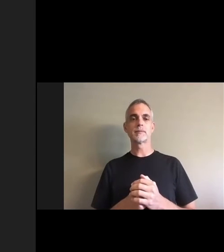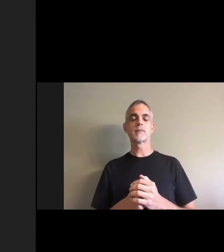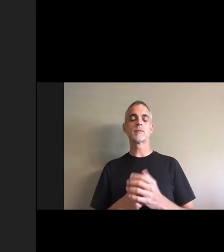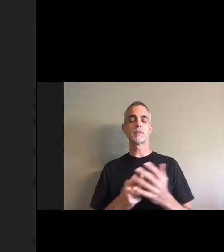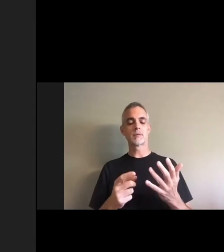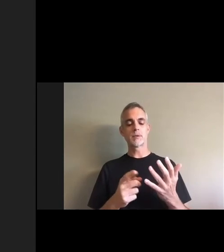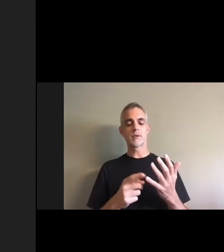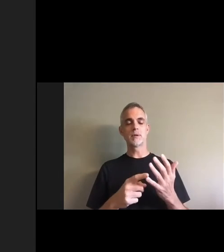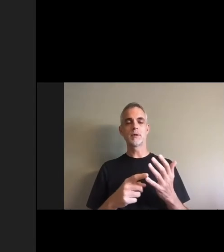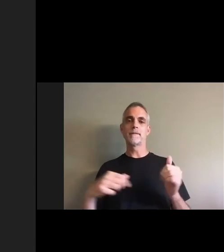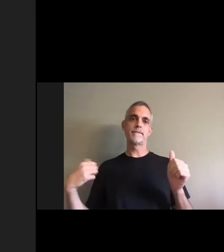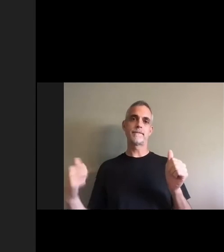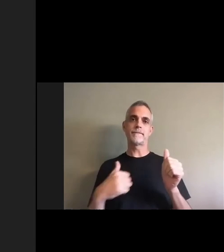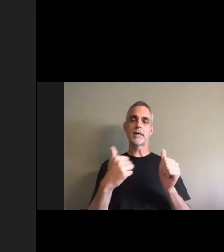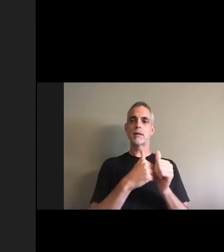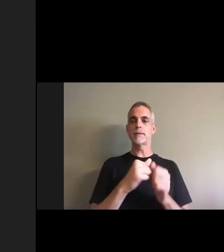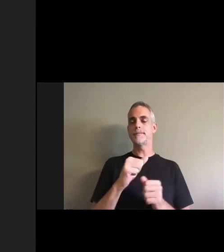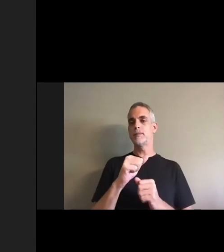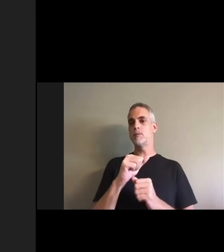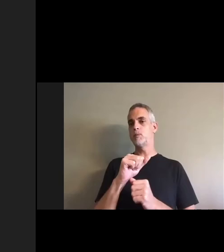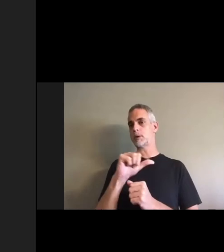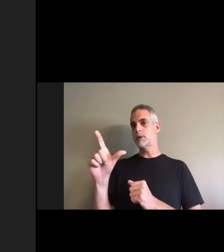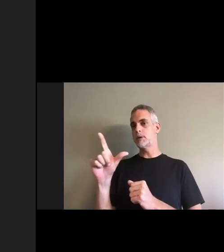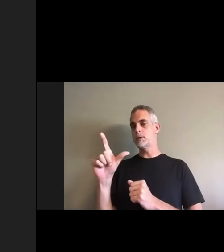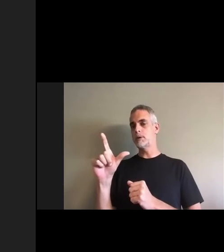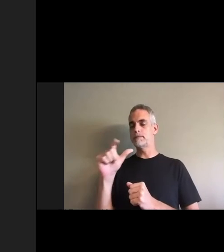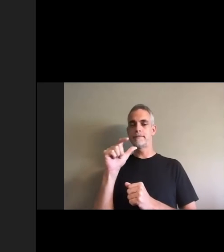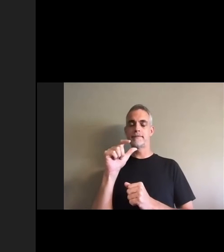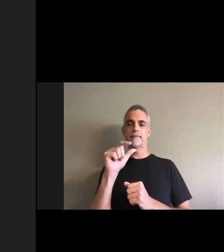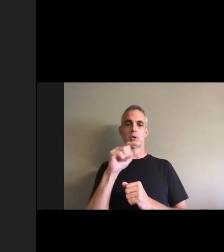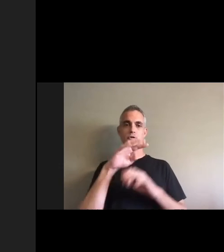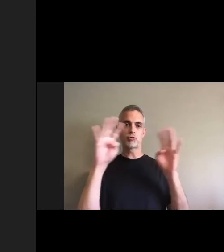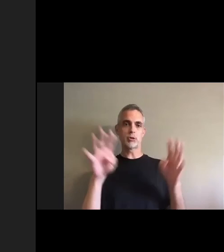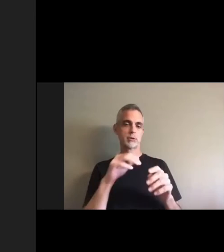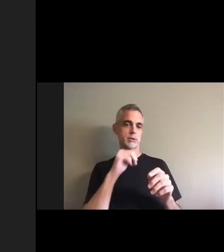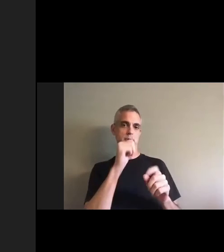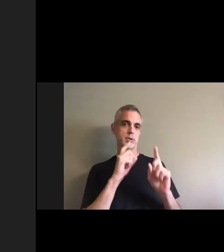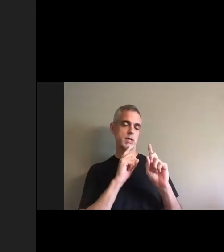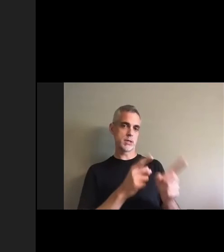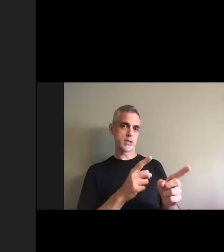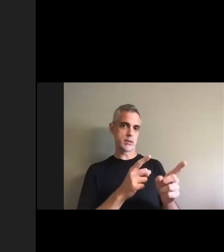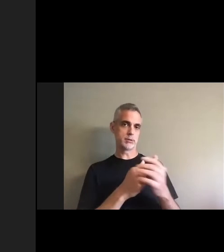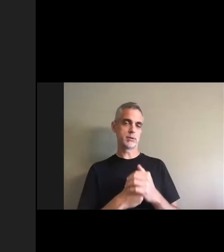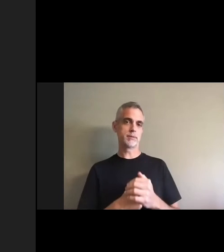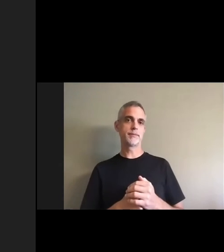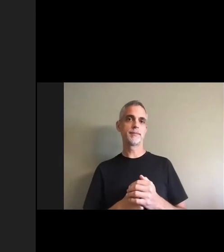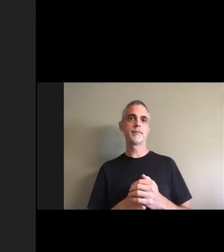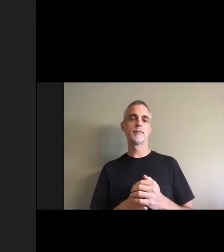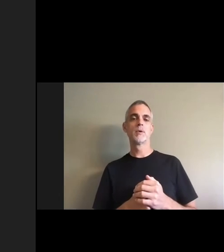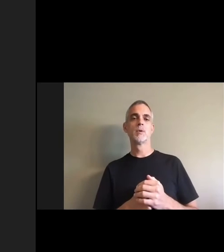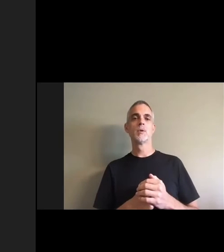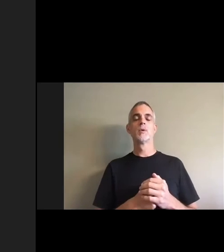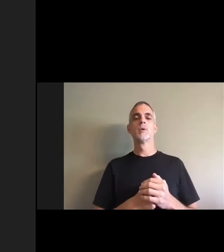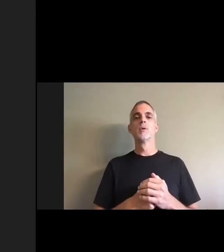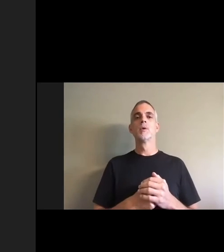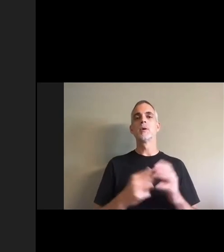been answered during the event, and follow up with those answers if you weren't able to